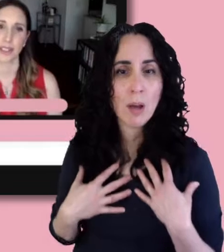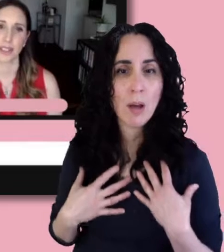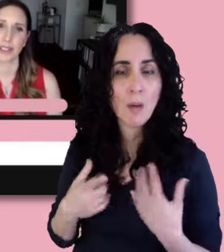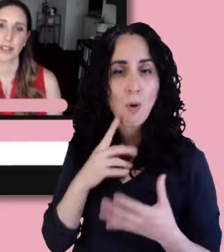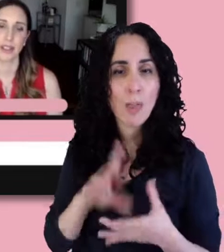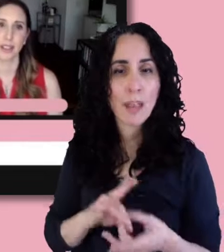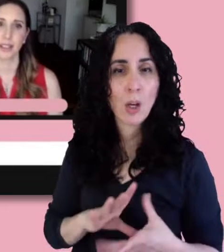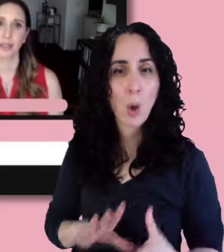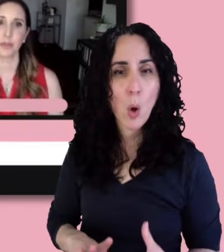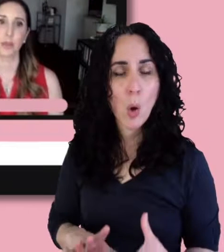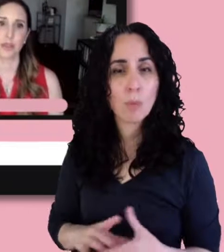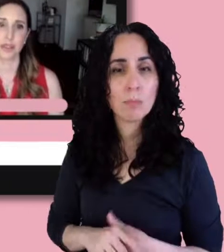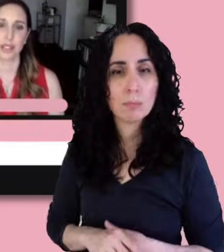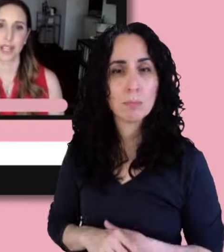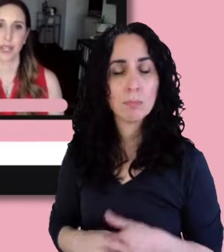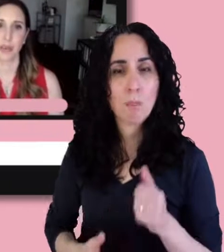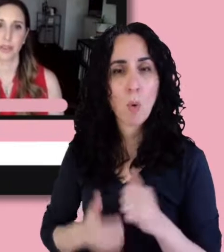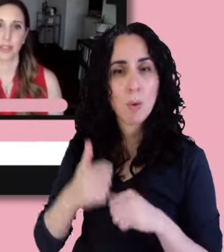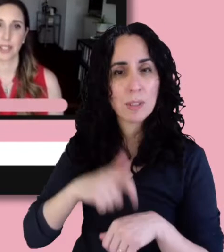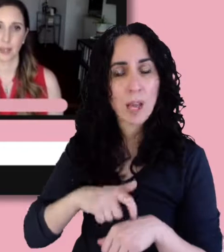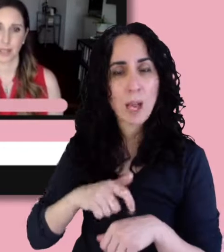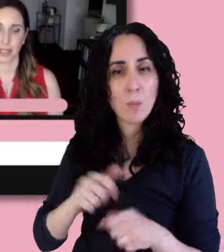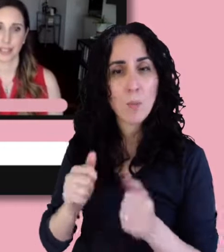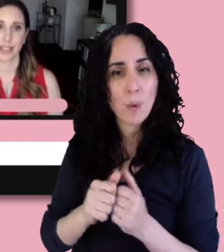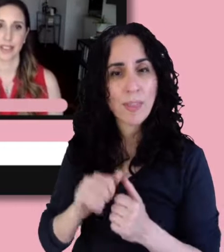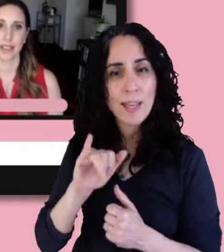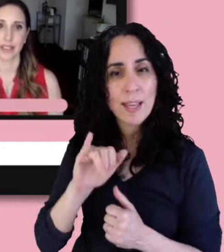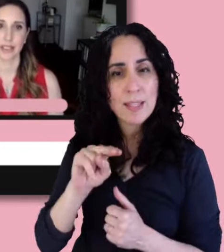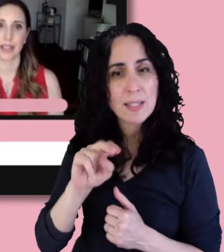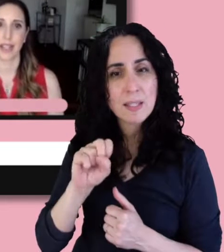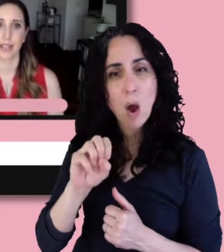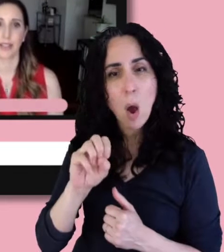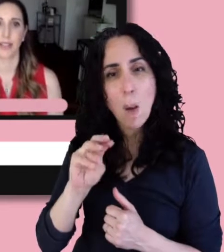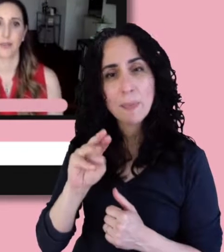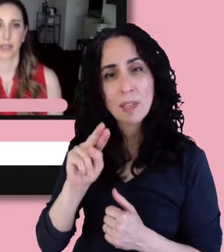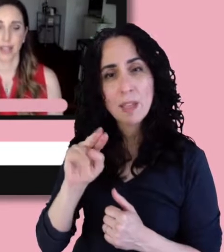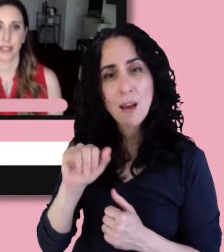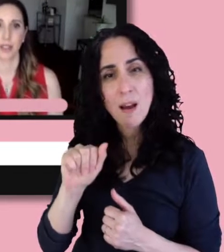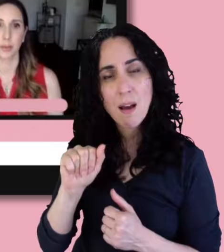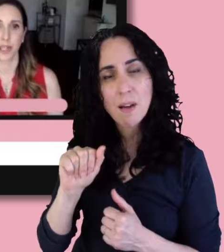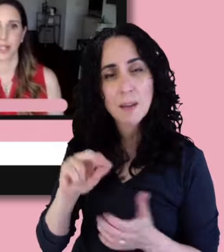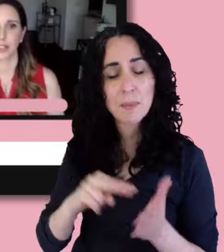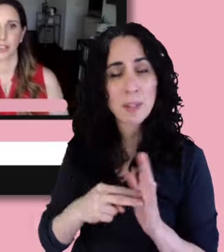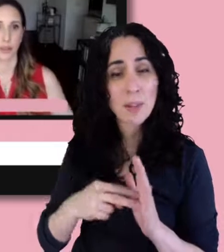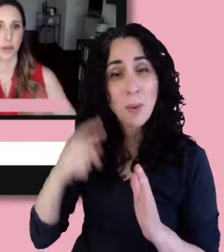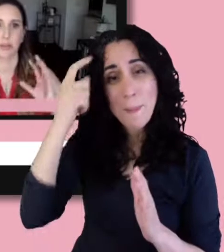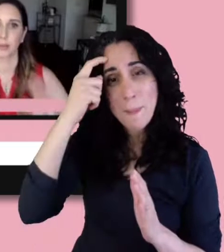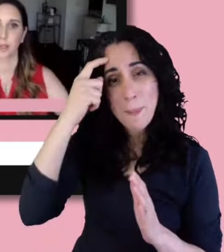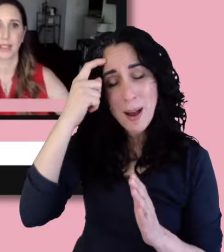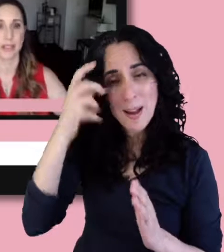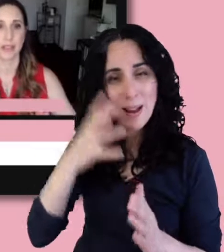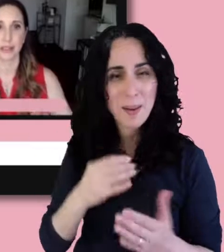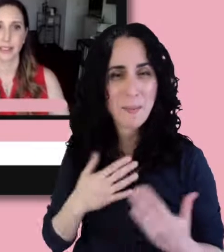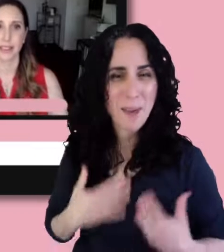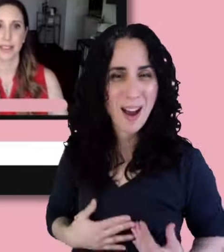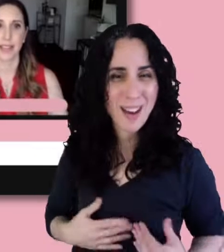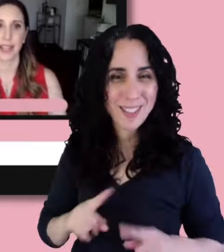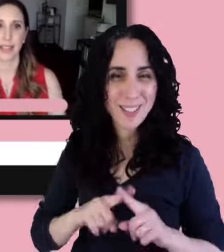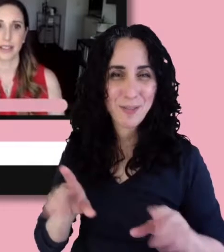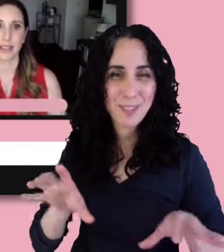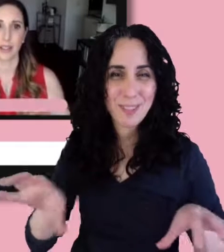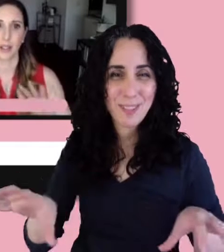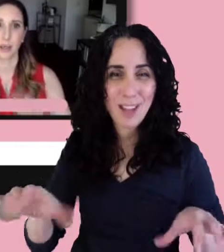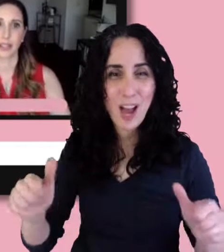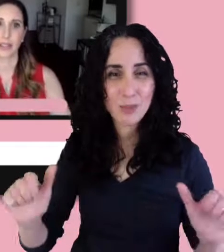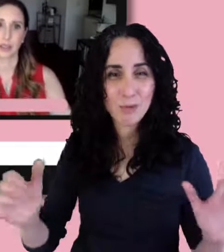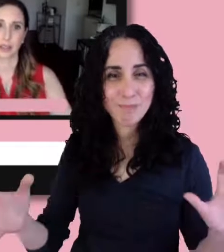tension in there. Most of the time with insomnia, it is that your body and your mind are in two different places. And